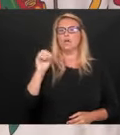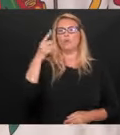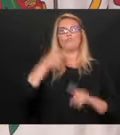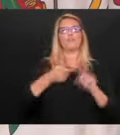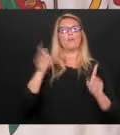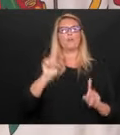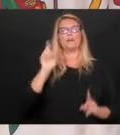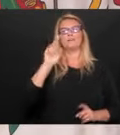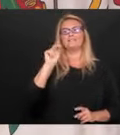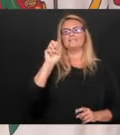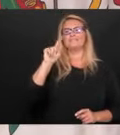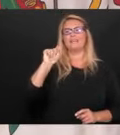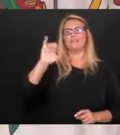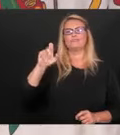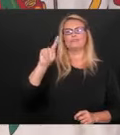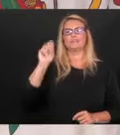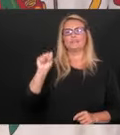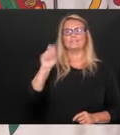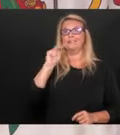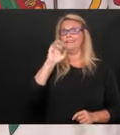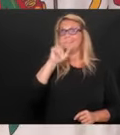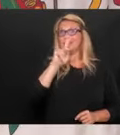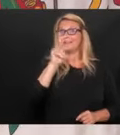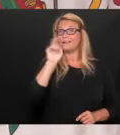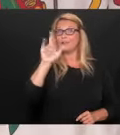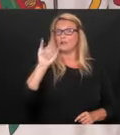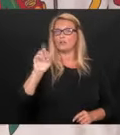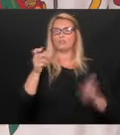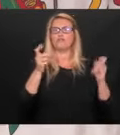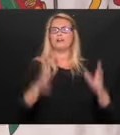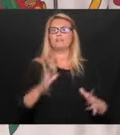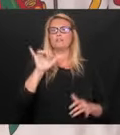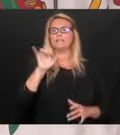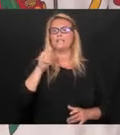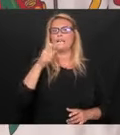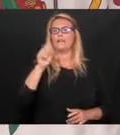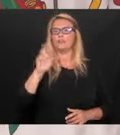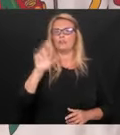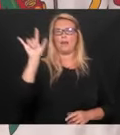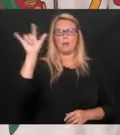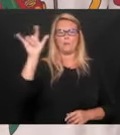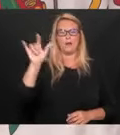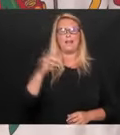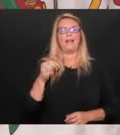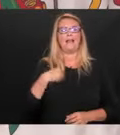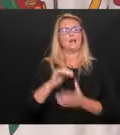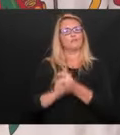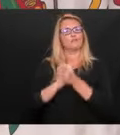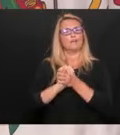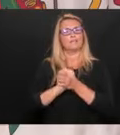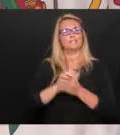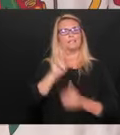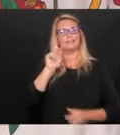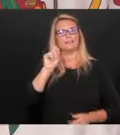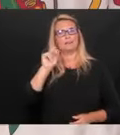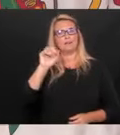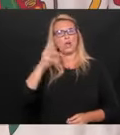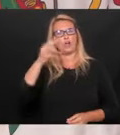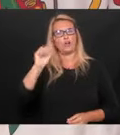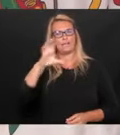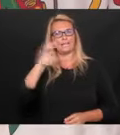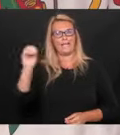Nick Keller, the director of the Yeager Airport. And I congratulate all the folks on the Kanawha County Commission. You know, President